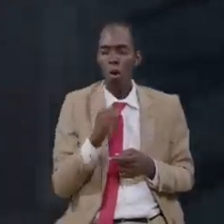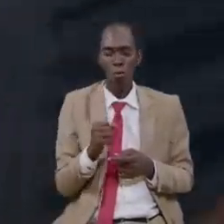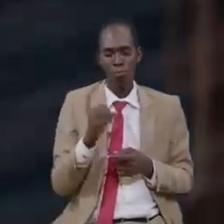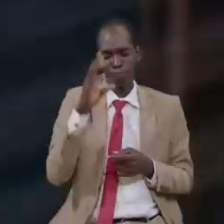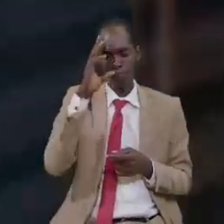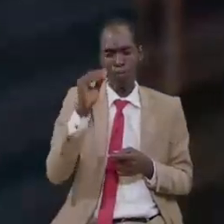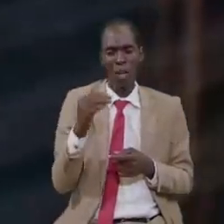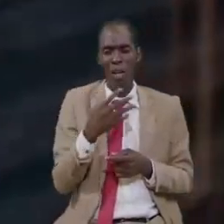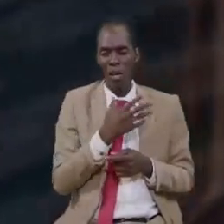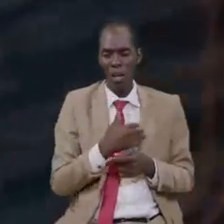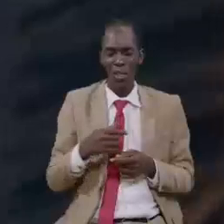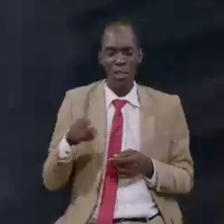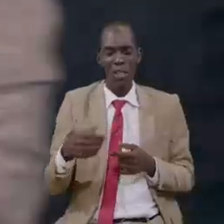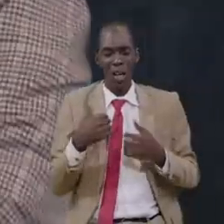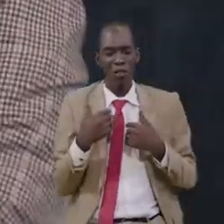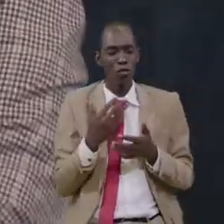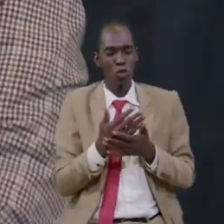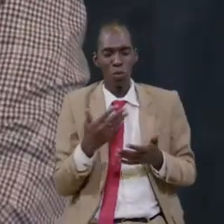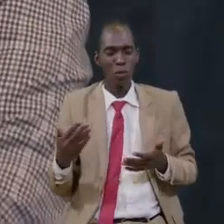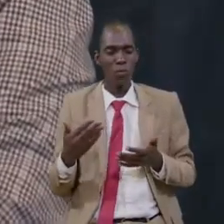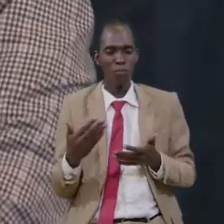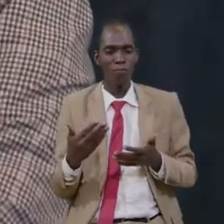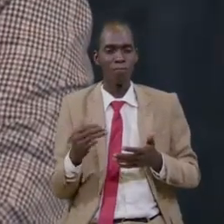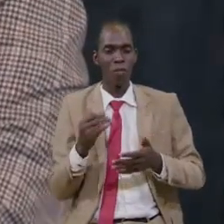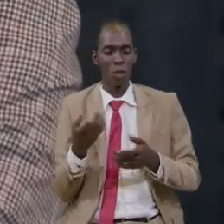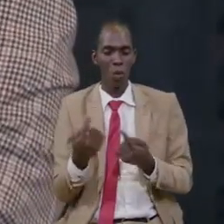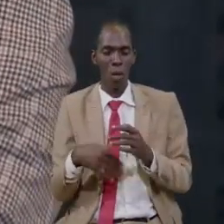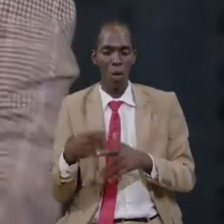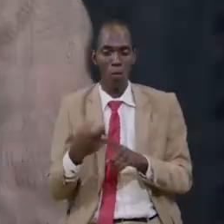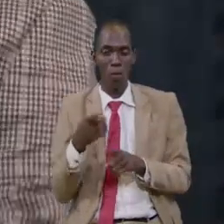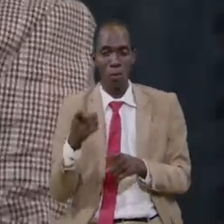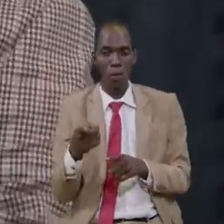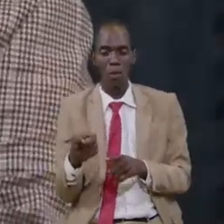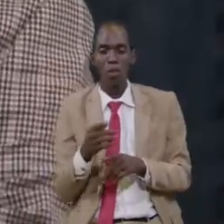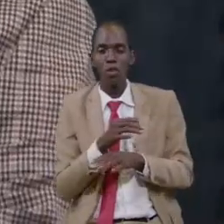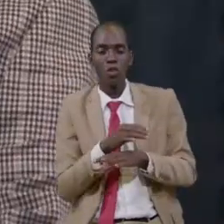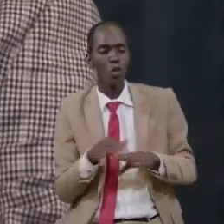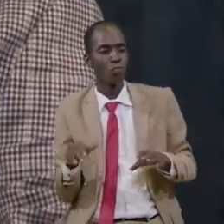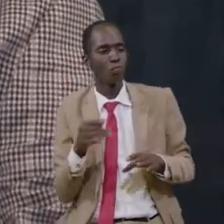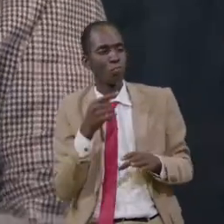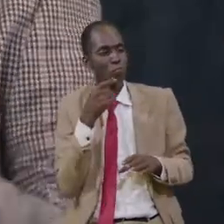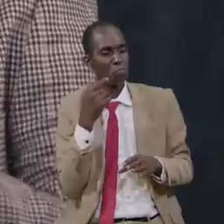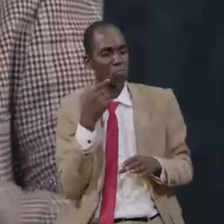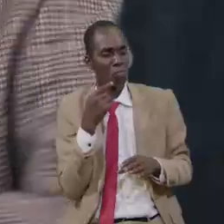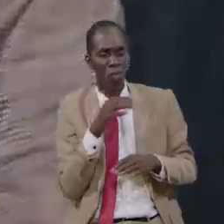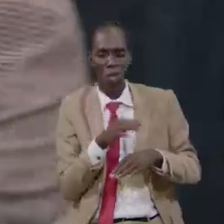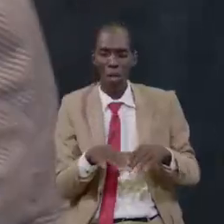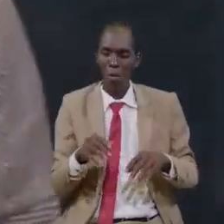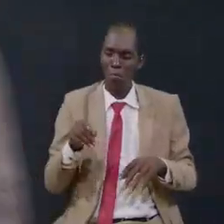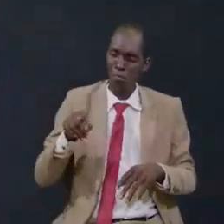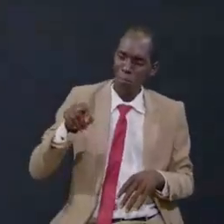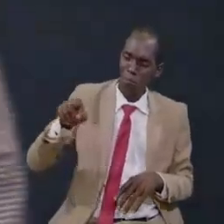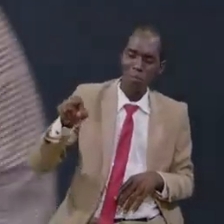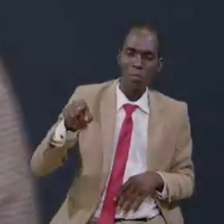the nose and the thing is there, don't laugh, don't point at it, because